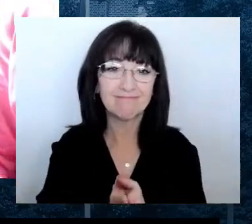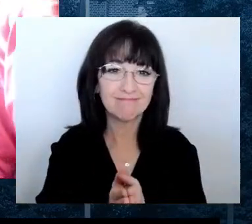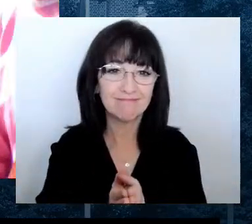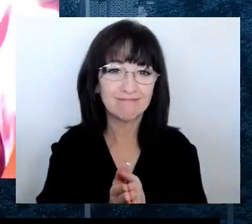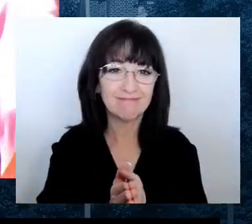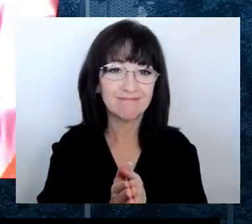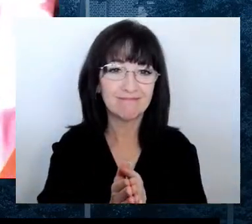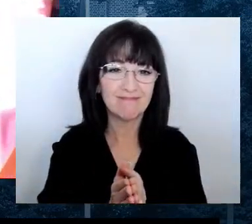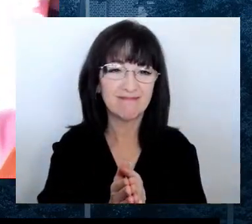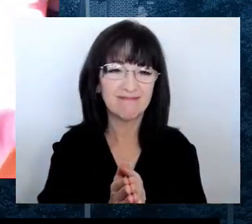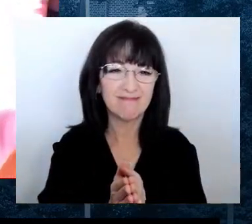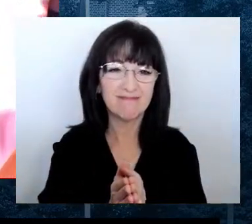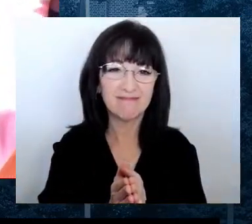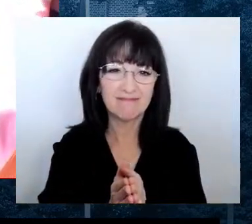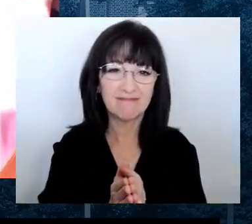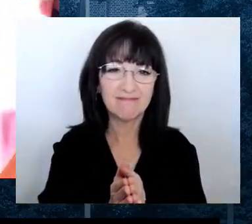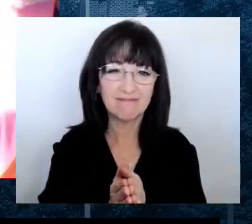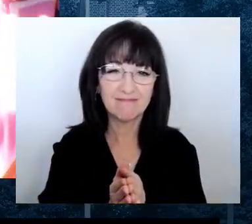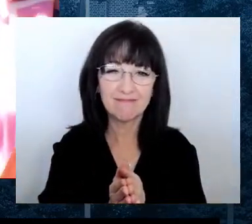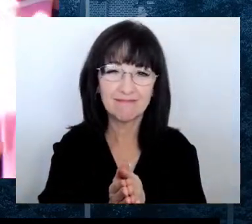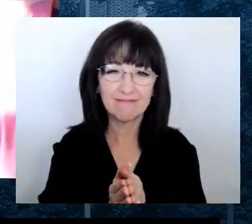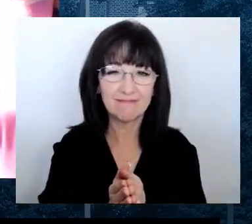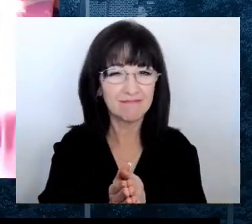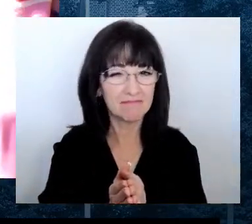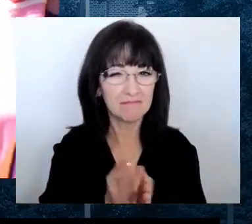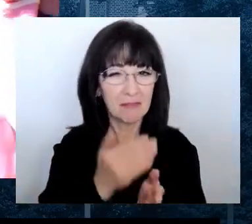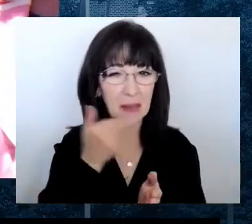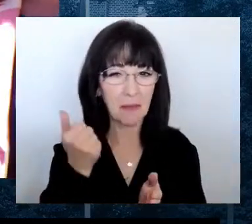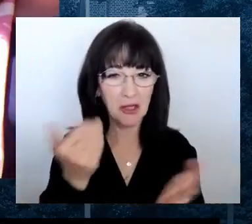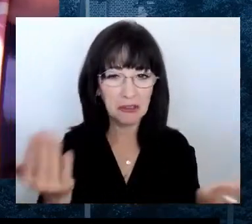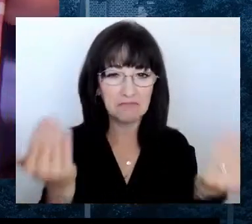You might want to move forward a little bit.